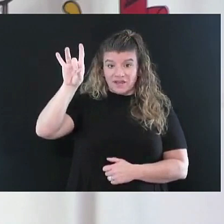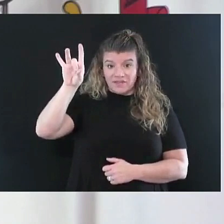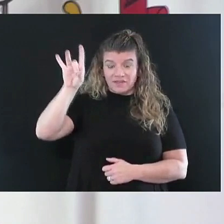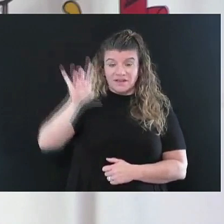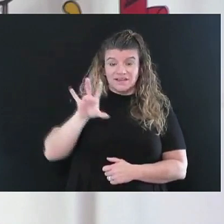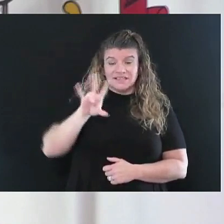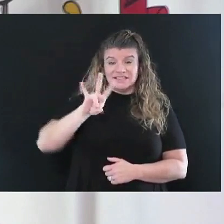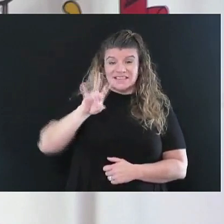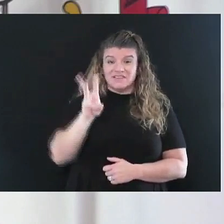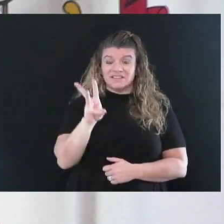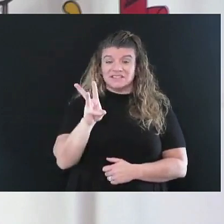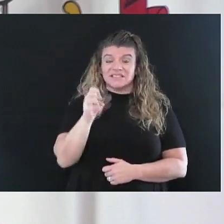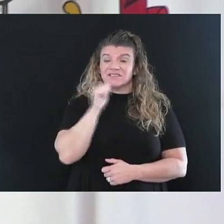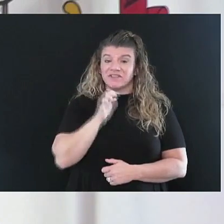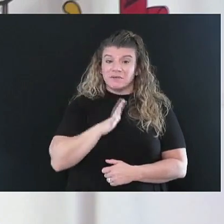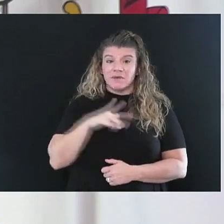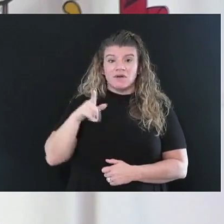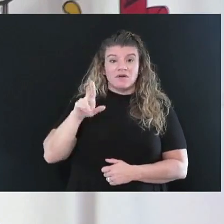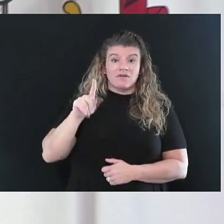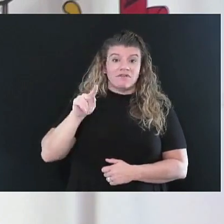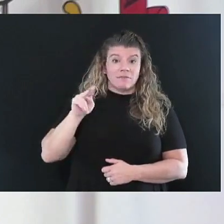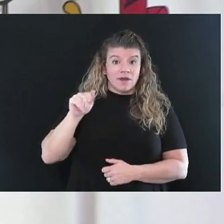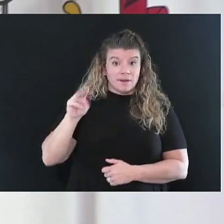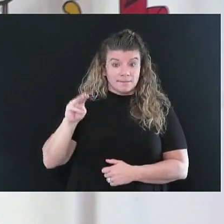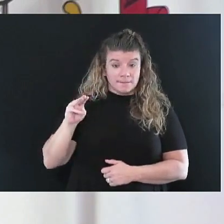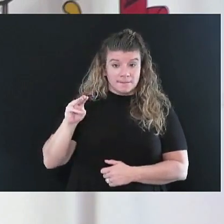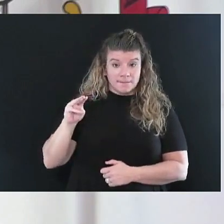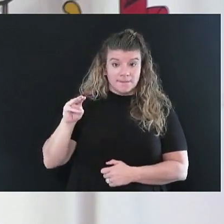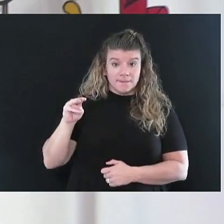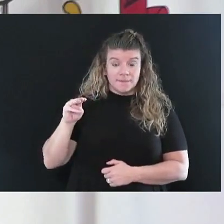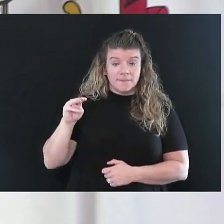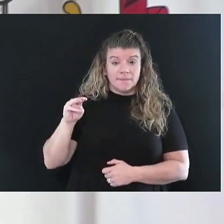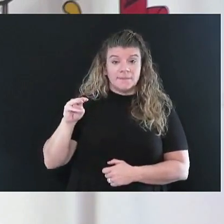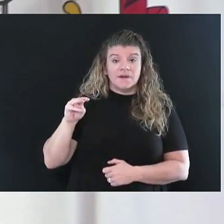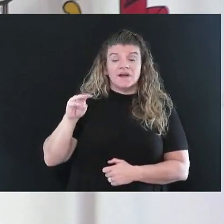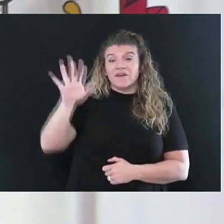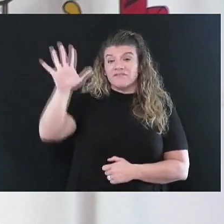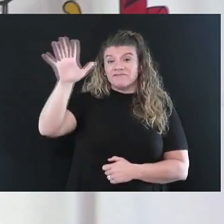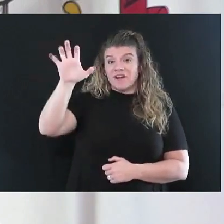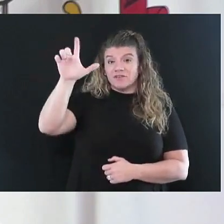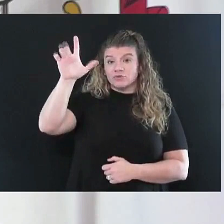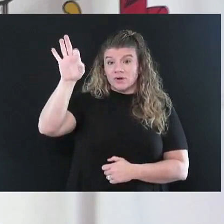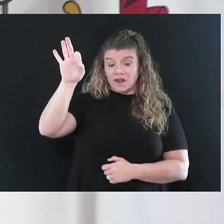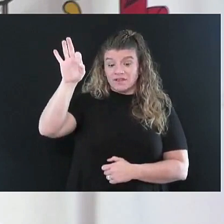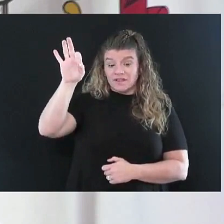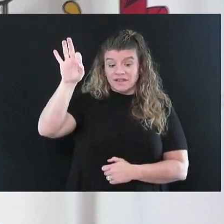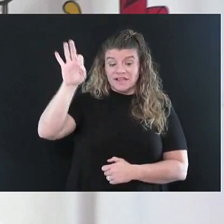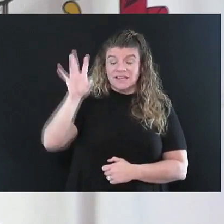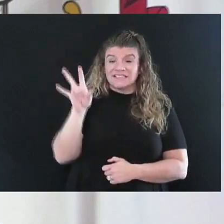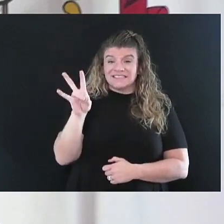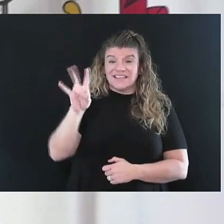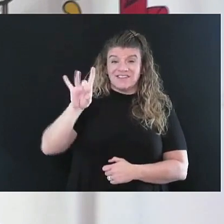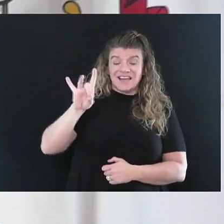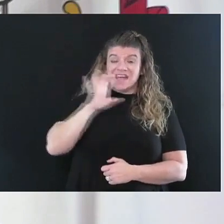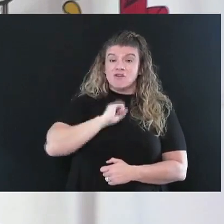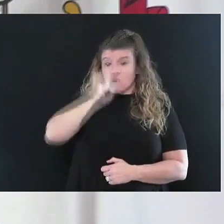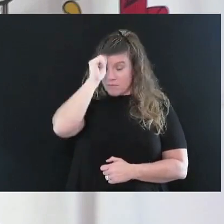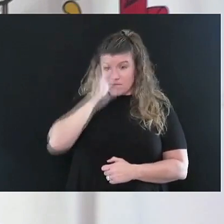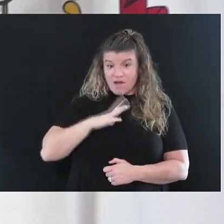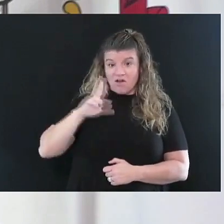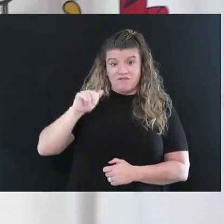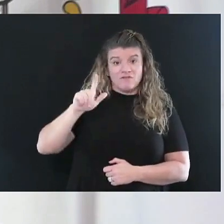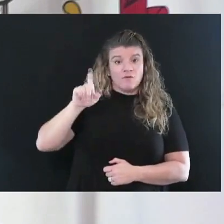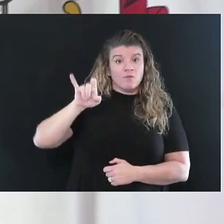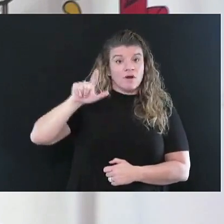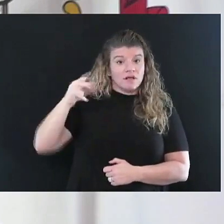a 76-year-old female from Putnam County. Our 529th death, a 78-year-old male from Raleigh